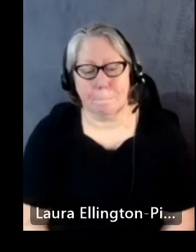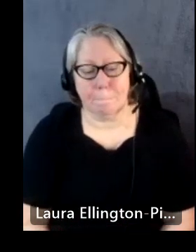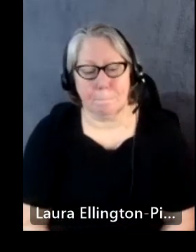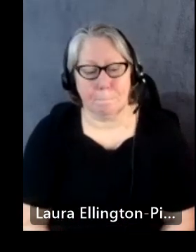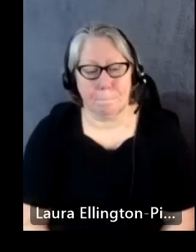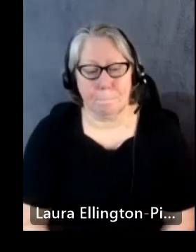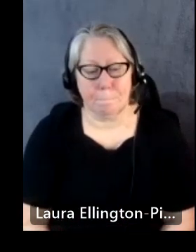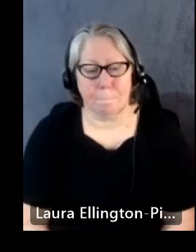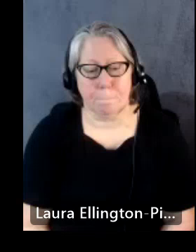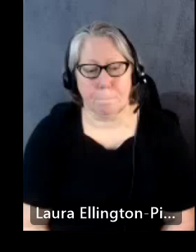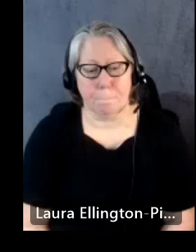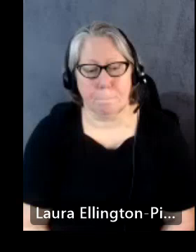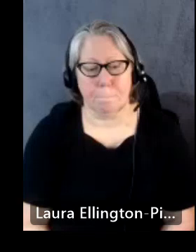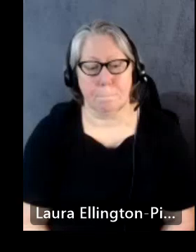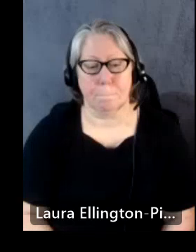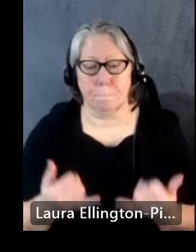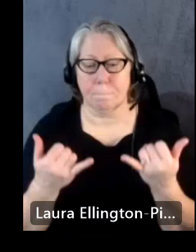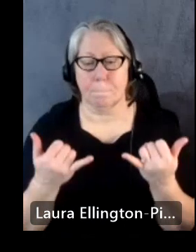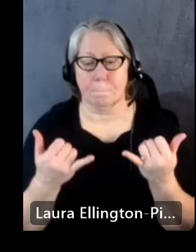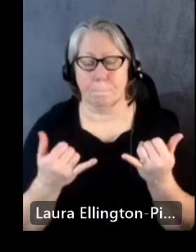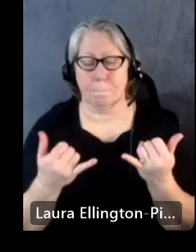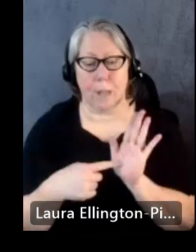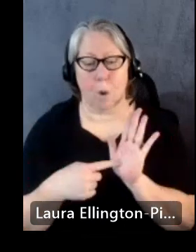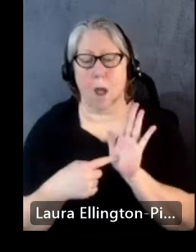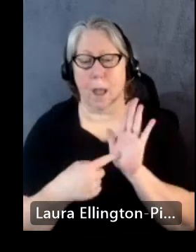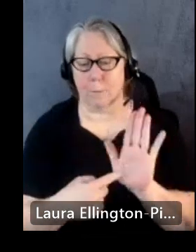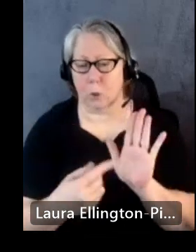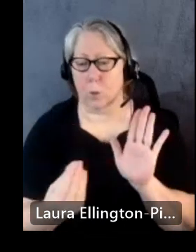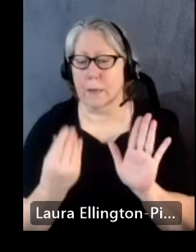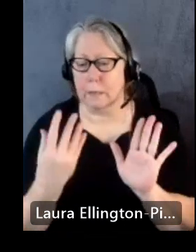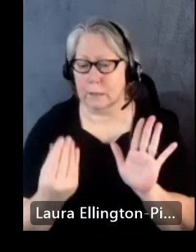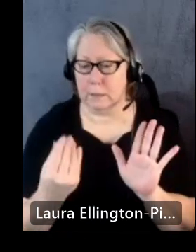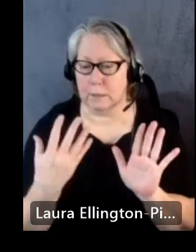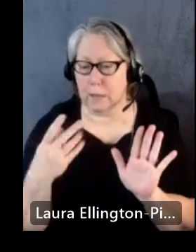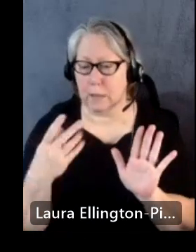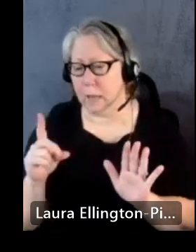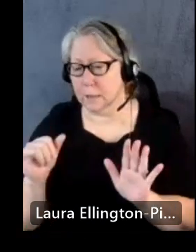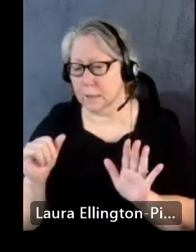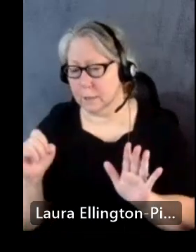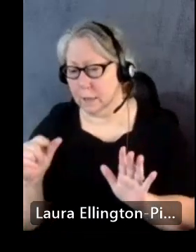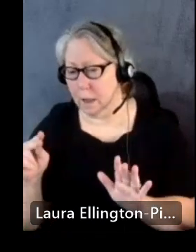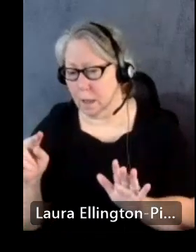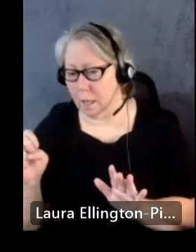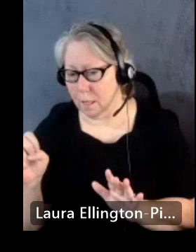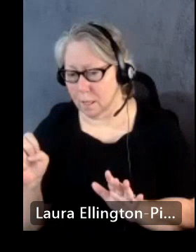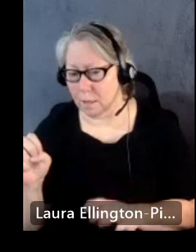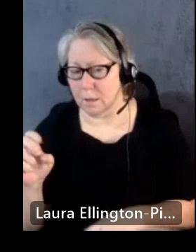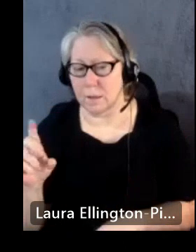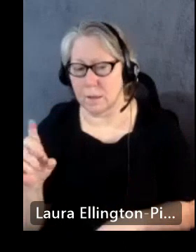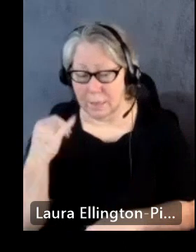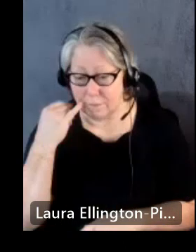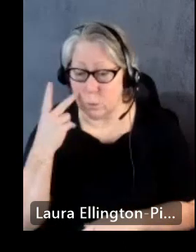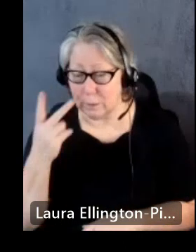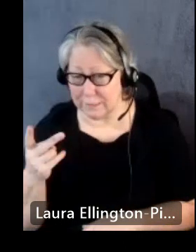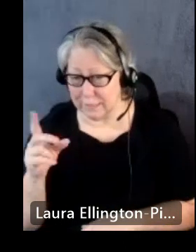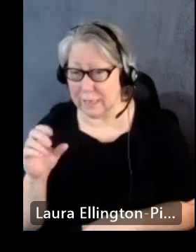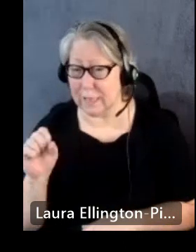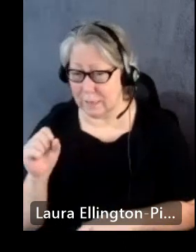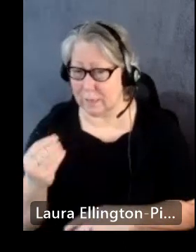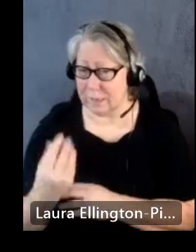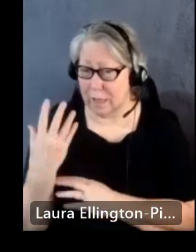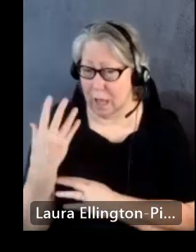no, I'm showing this. I'm showing the slides, Danelle. So if you see the slides, you're good. The slide that says Intro to